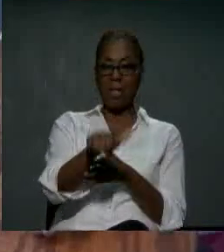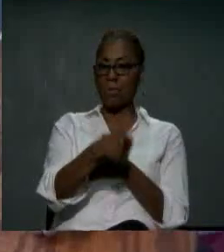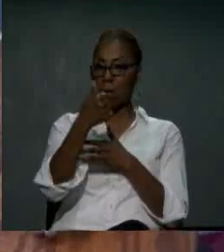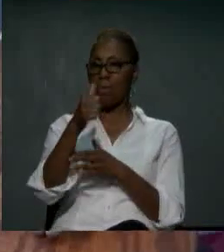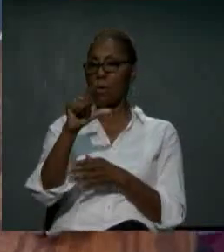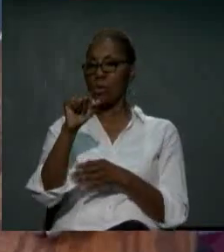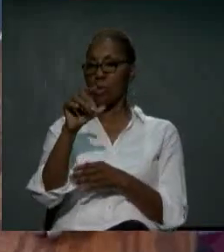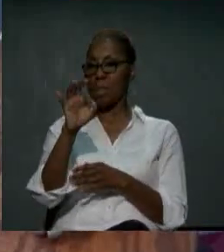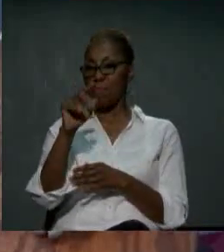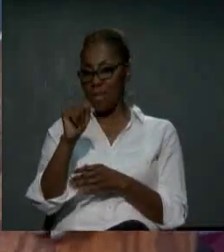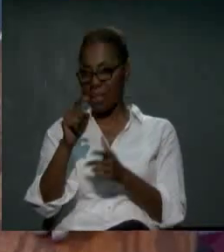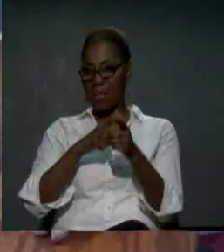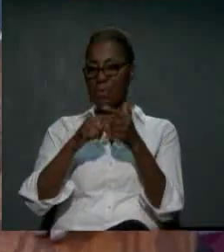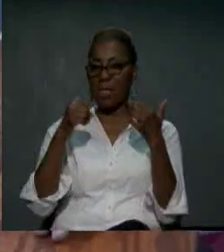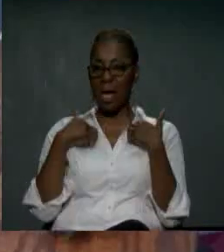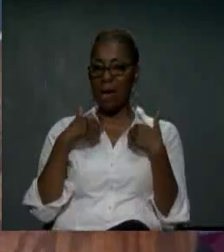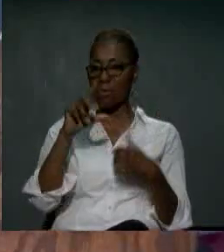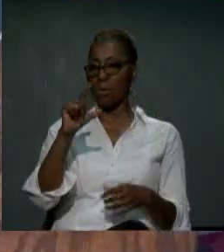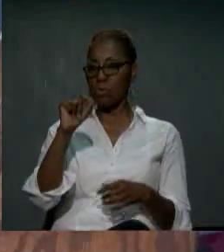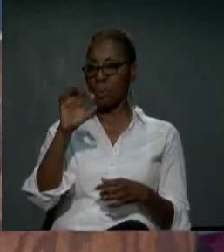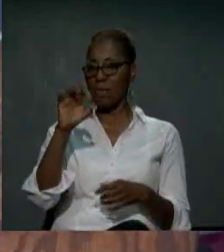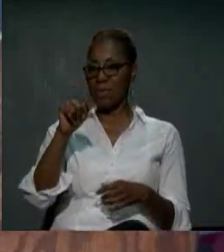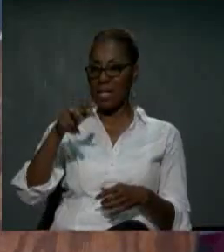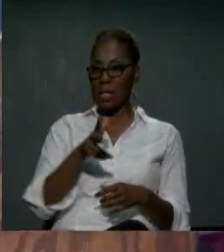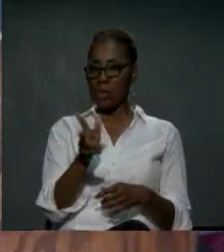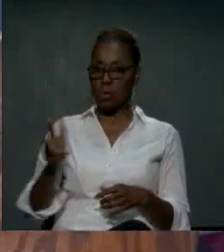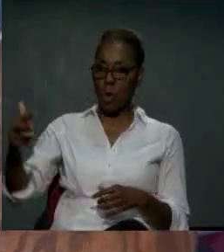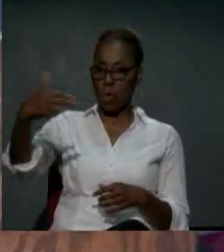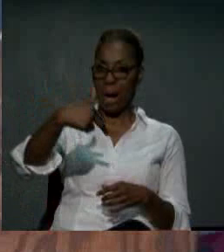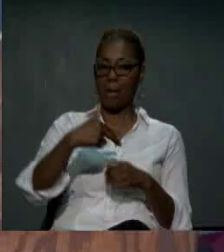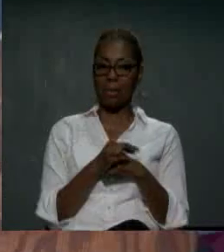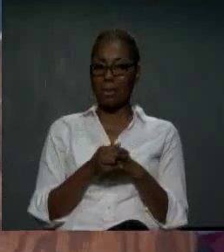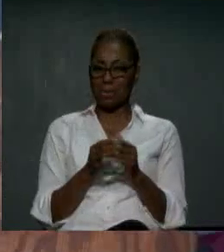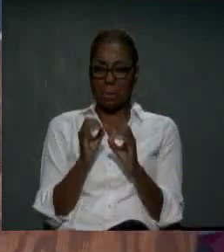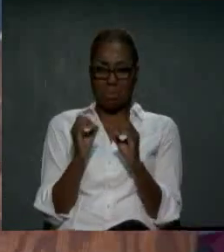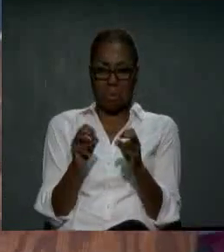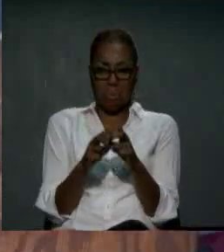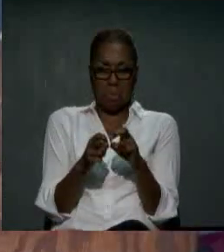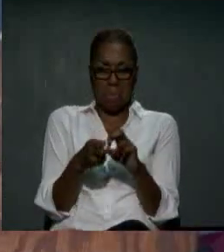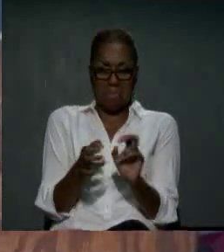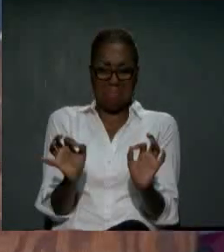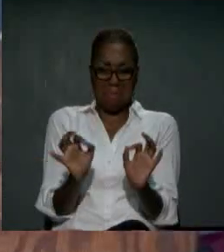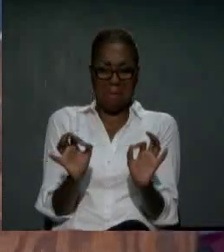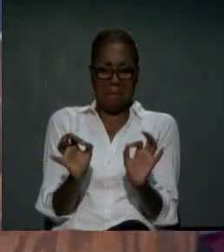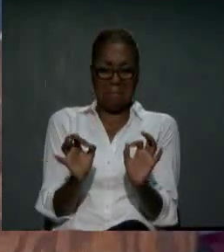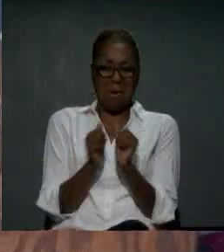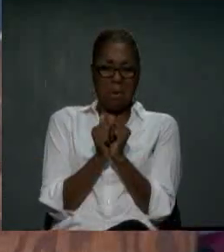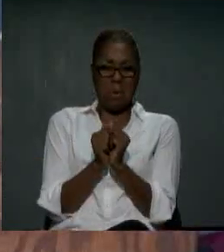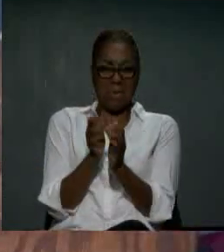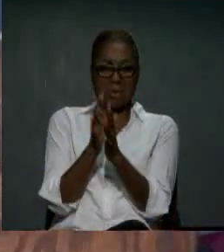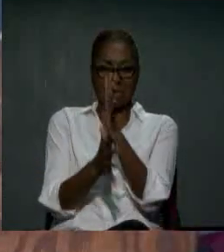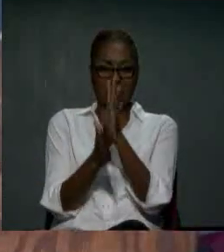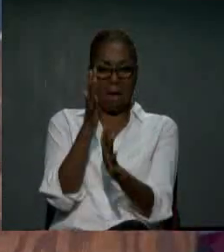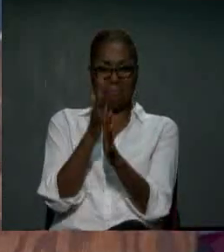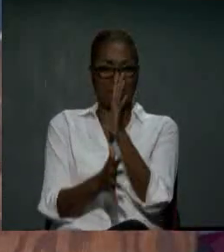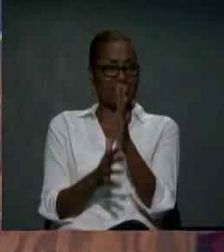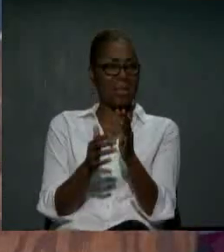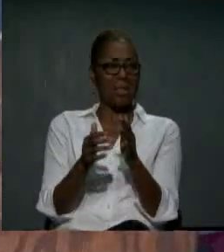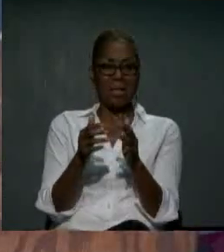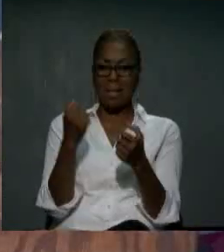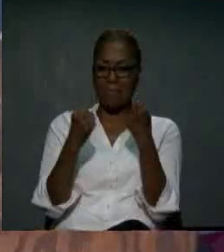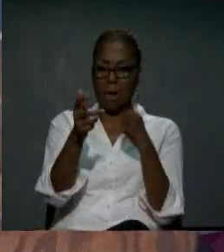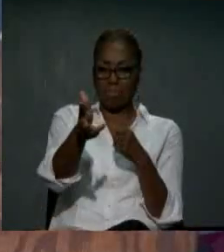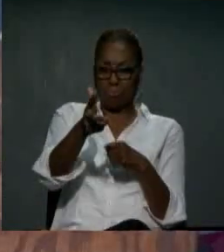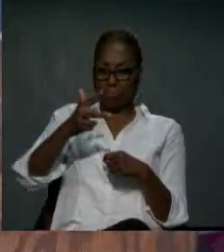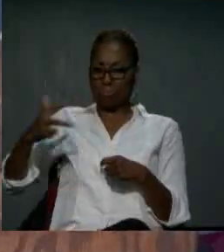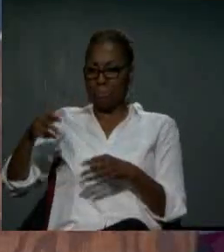feet, and you got a 20 feet turnaround. So there is no problem with traffic of cars bagging out